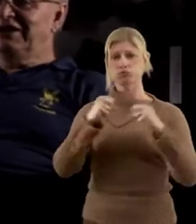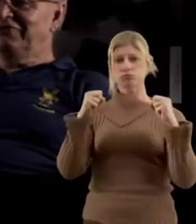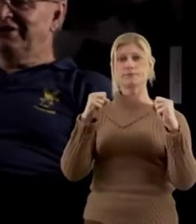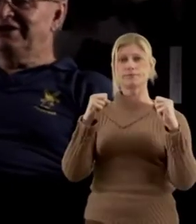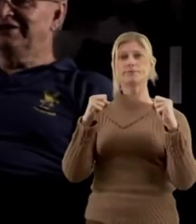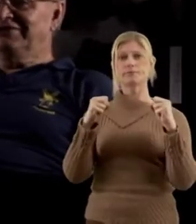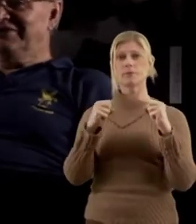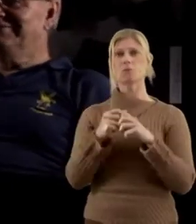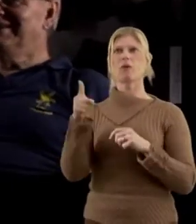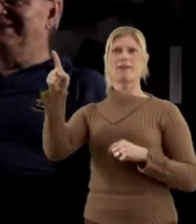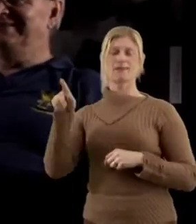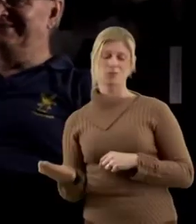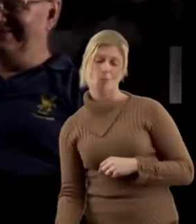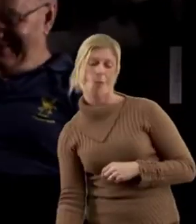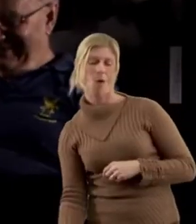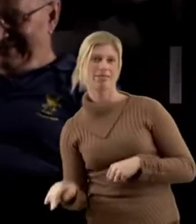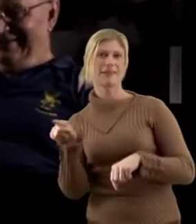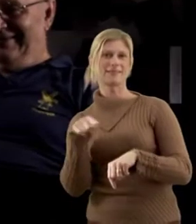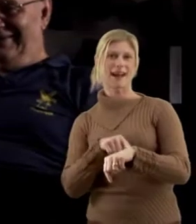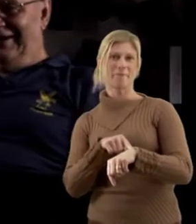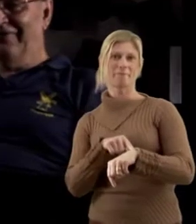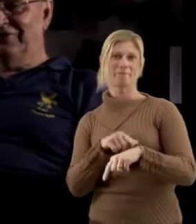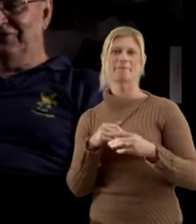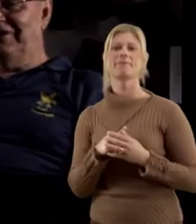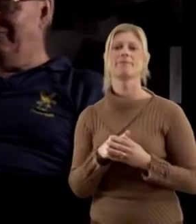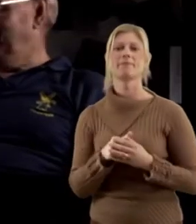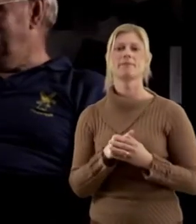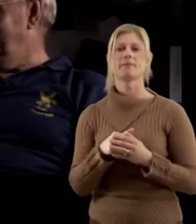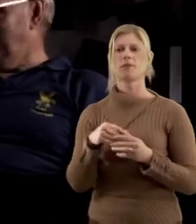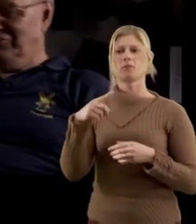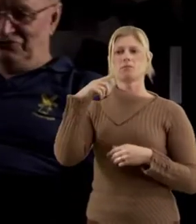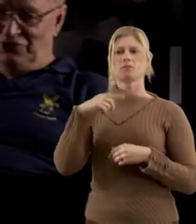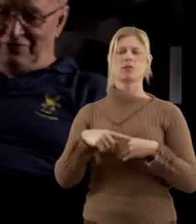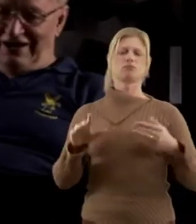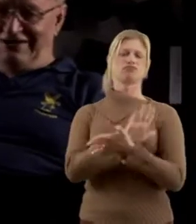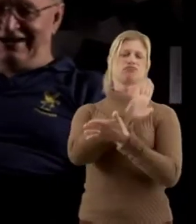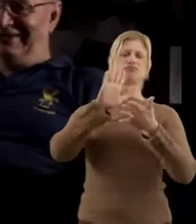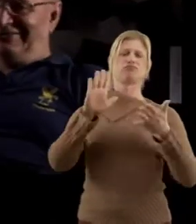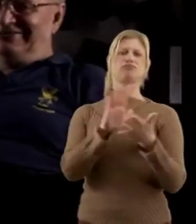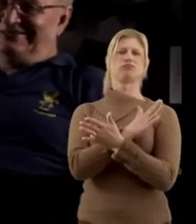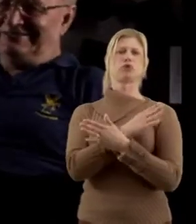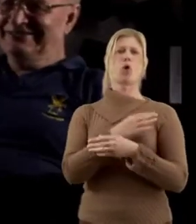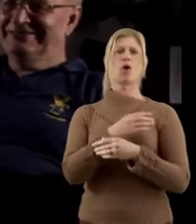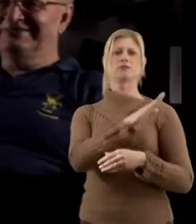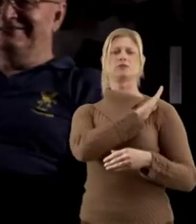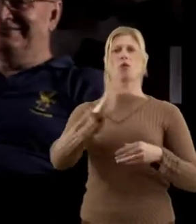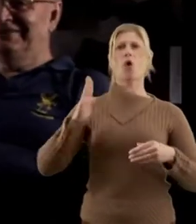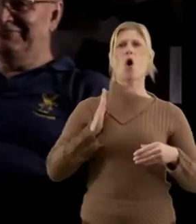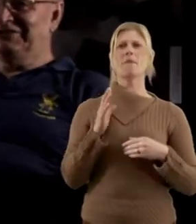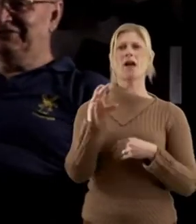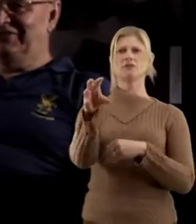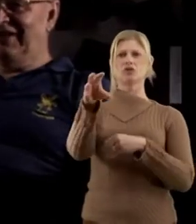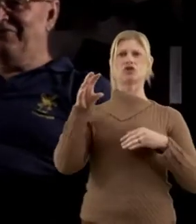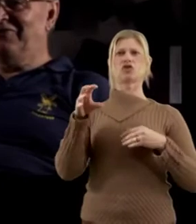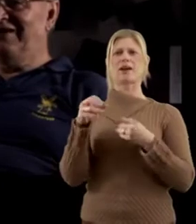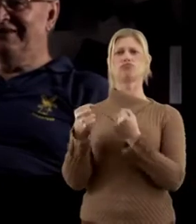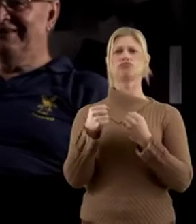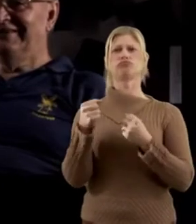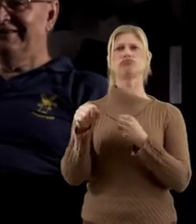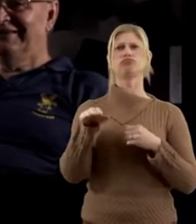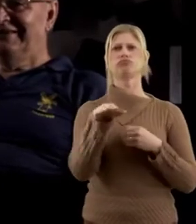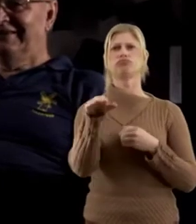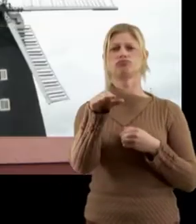Mind you, I was only a kiddie at the time. I thought it great fun to have soldiers running about in tanks and things, especially if they gave you a